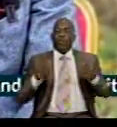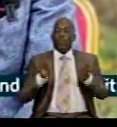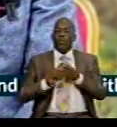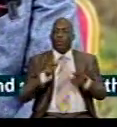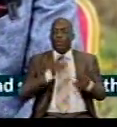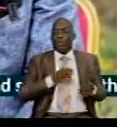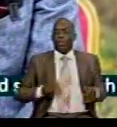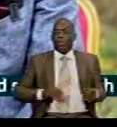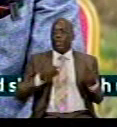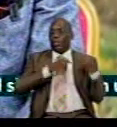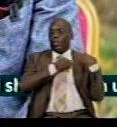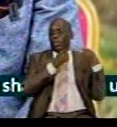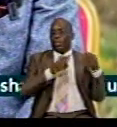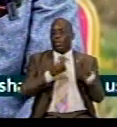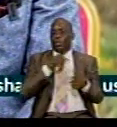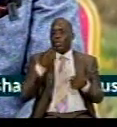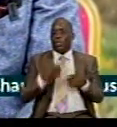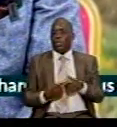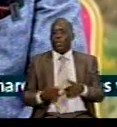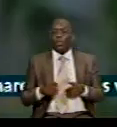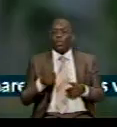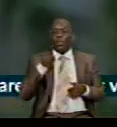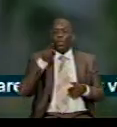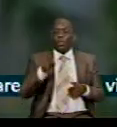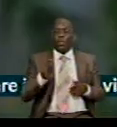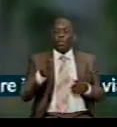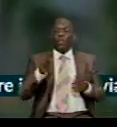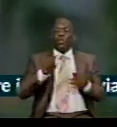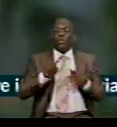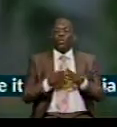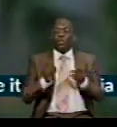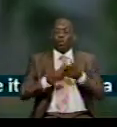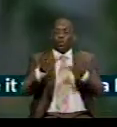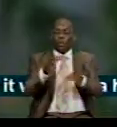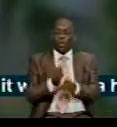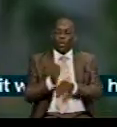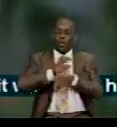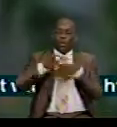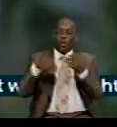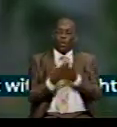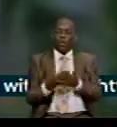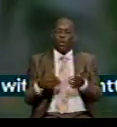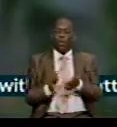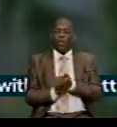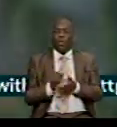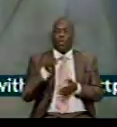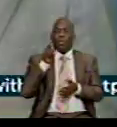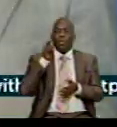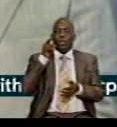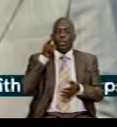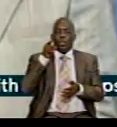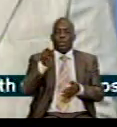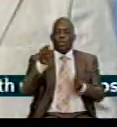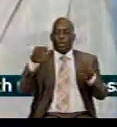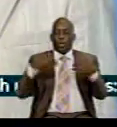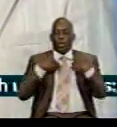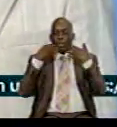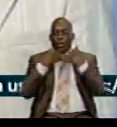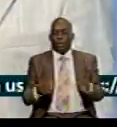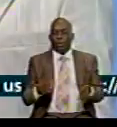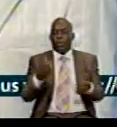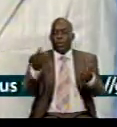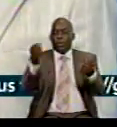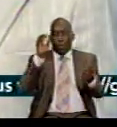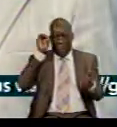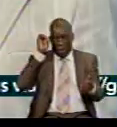from that day, I begin to recover all that I have lost. I want to appreciate Pastor W. KUMUYI, how God has been using